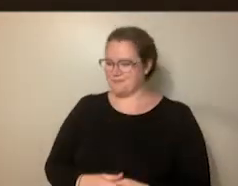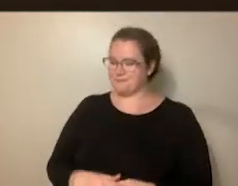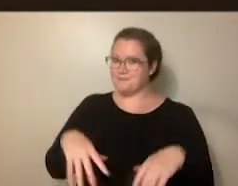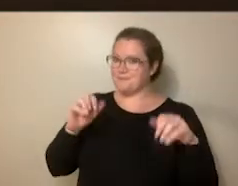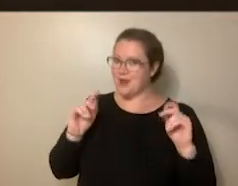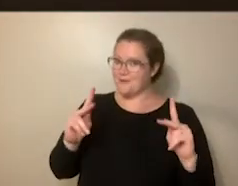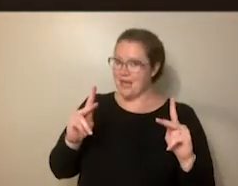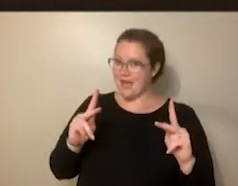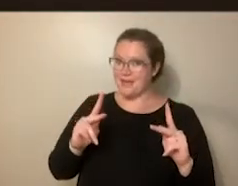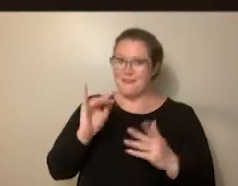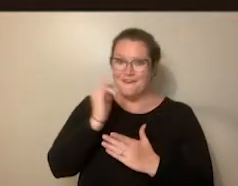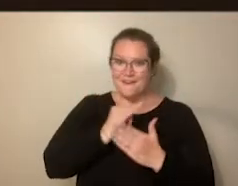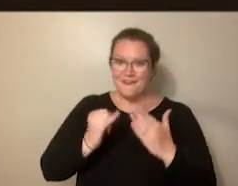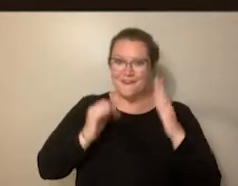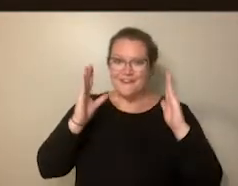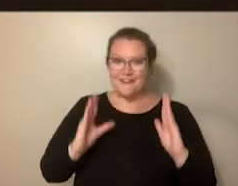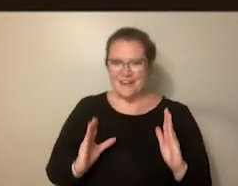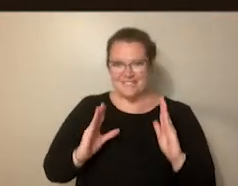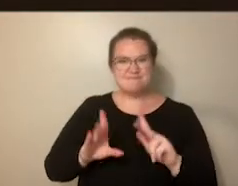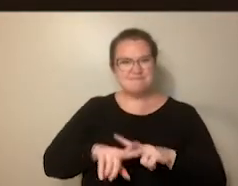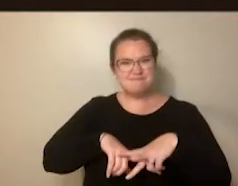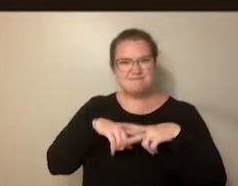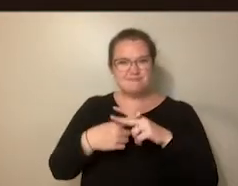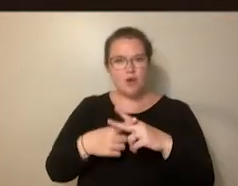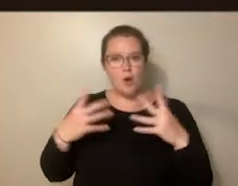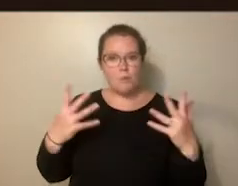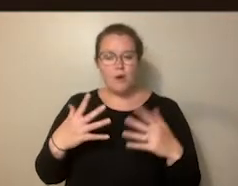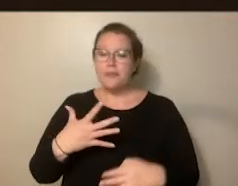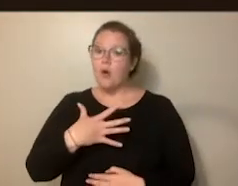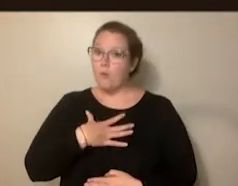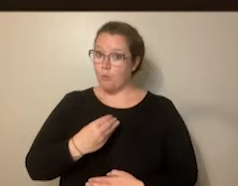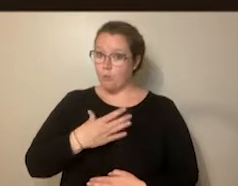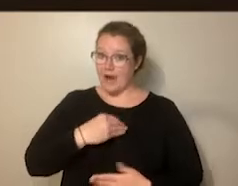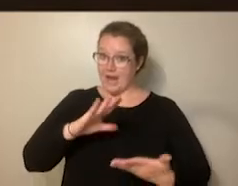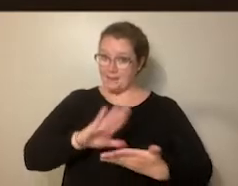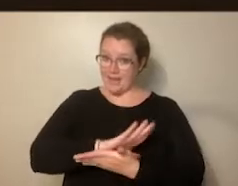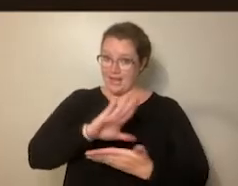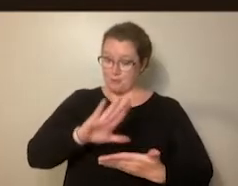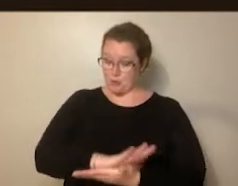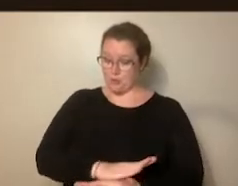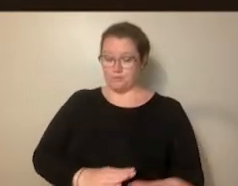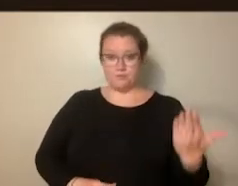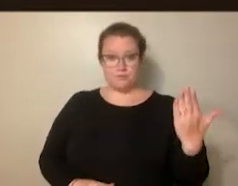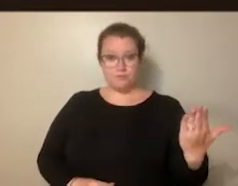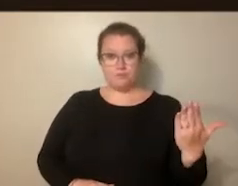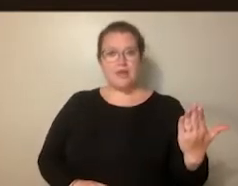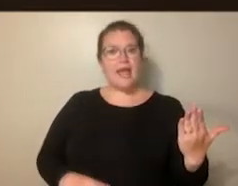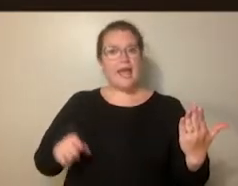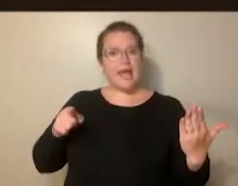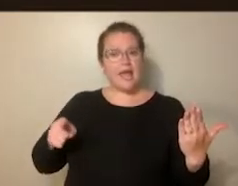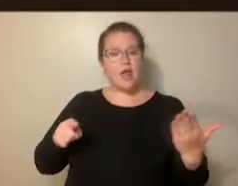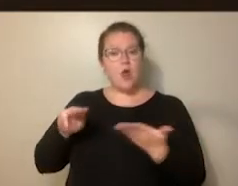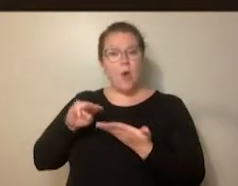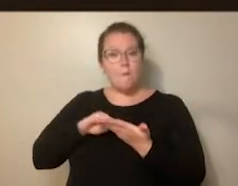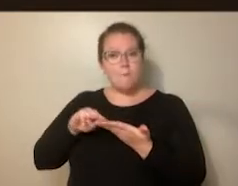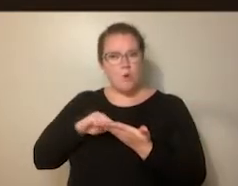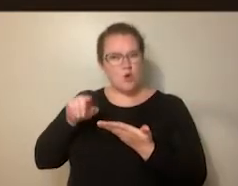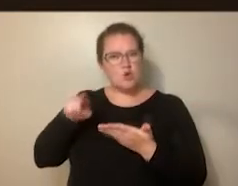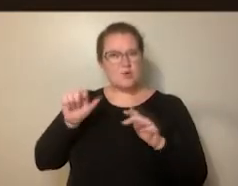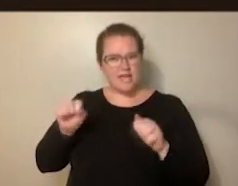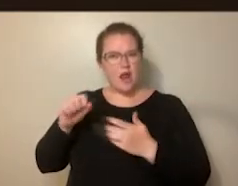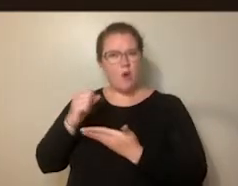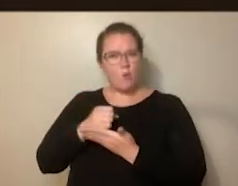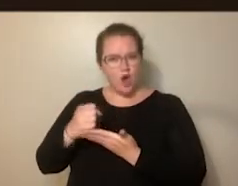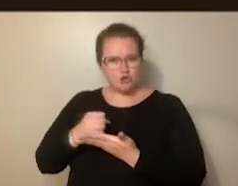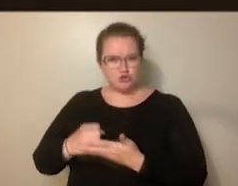artists and masterpiece makers, we need to start off by getting a white piece of paper and washable markers. You can draw with